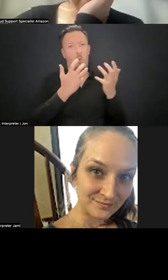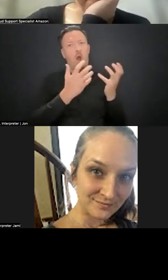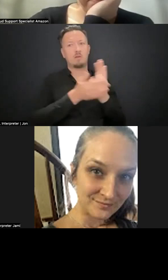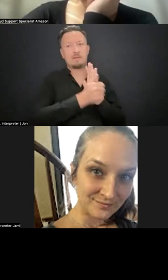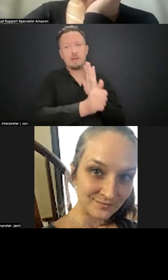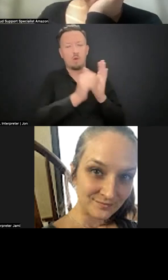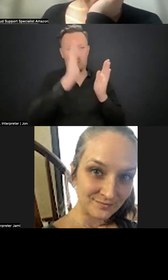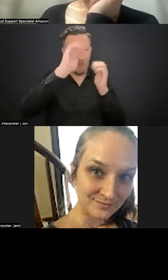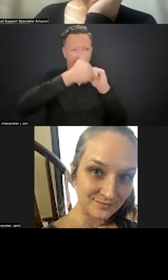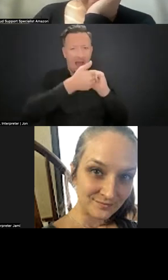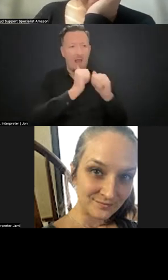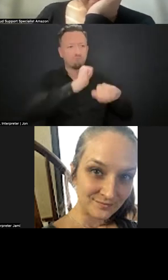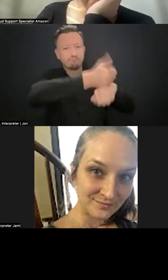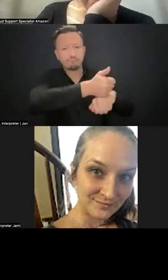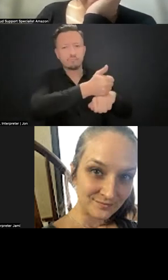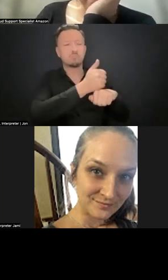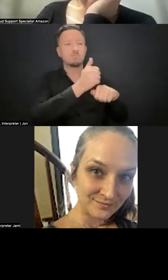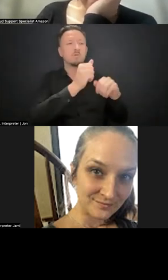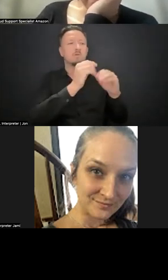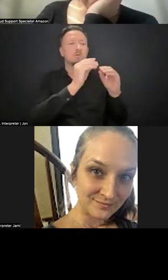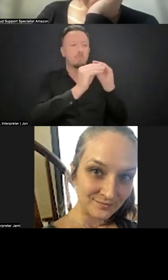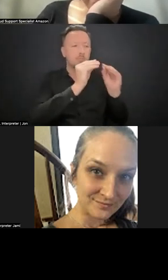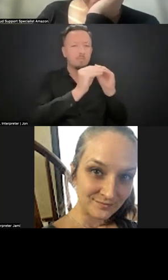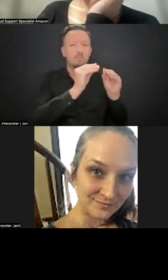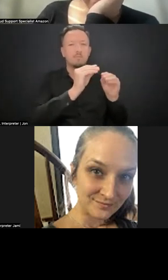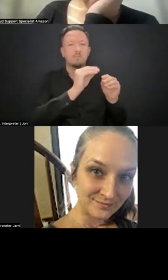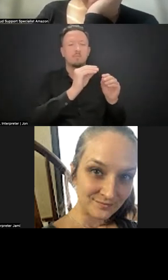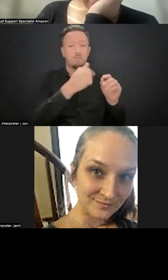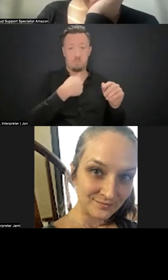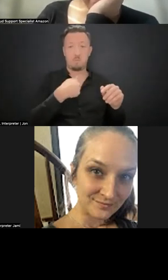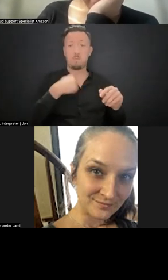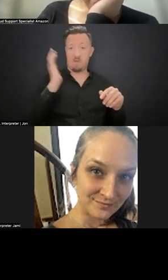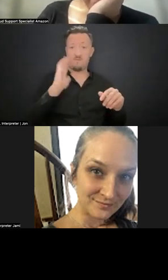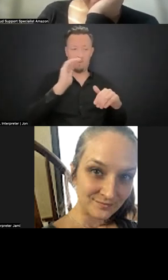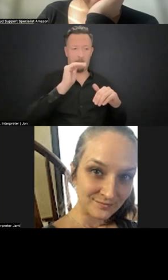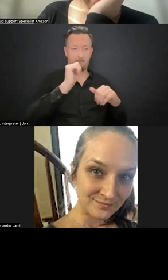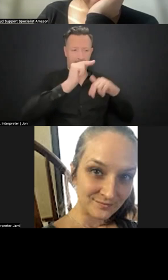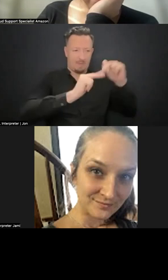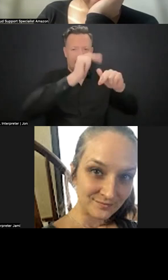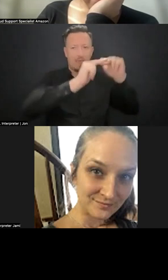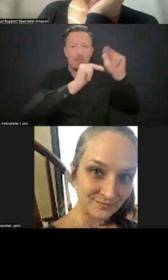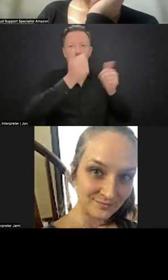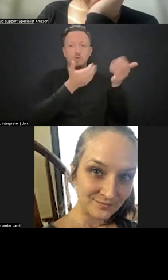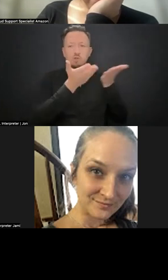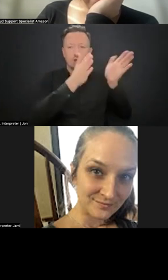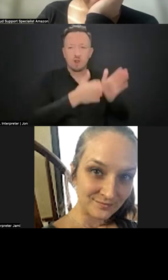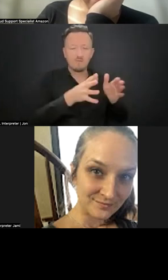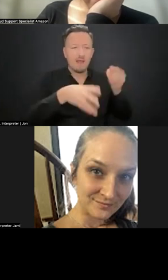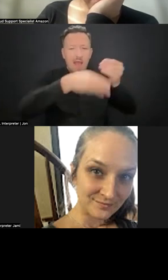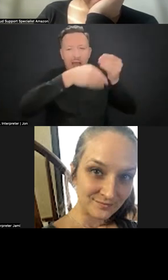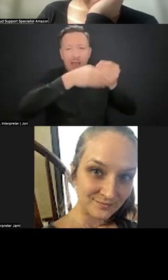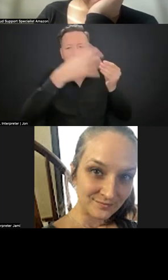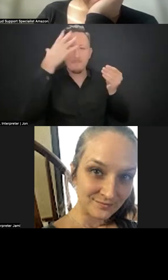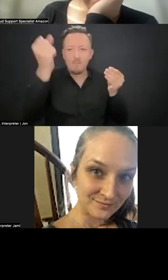to maintain it. So I built them from scratch. We would add more memory, processing, modify